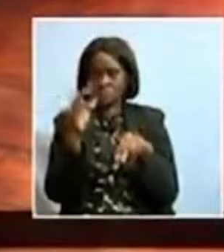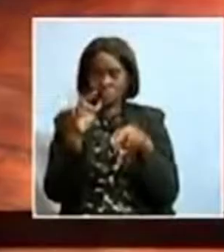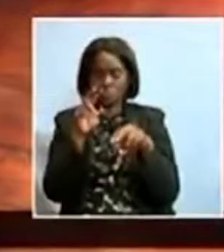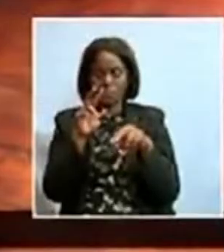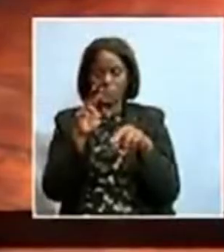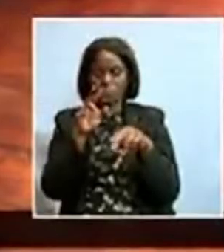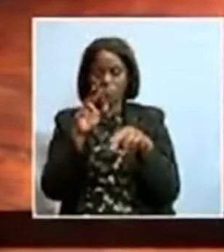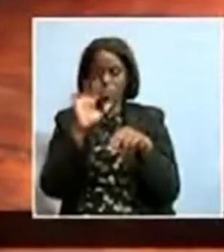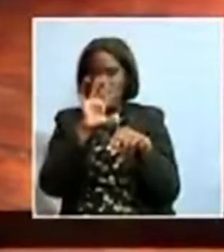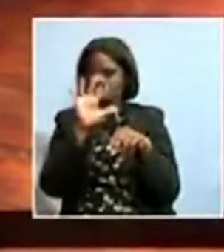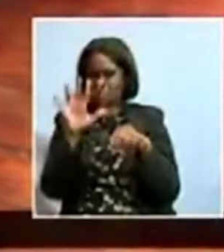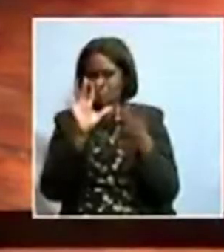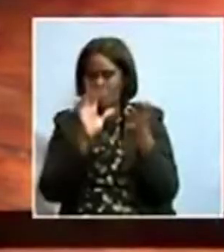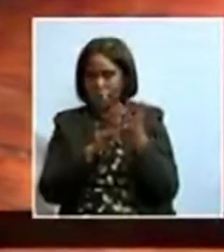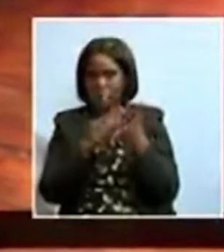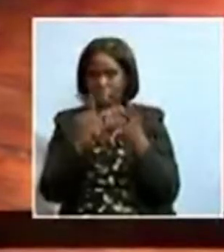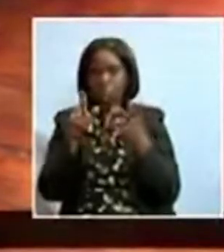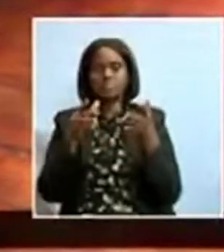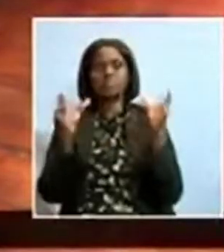as allowance,